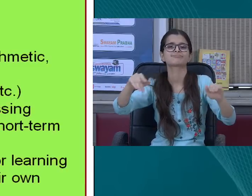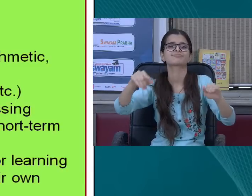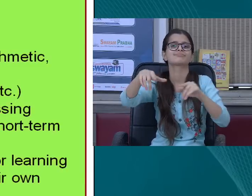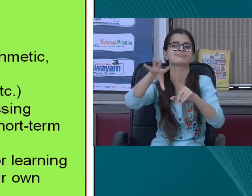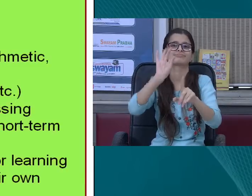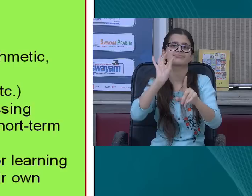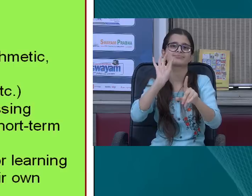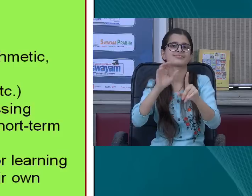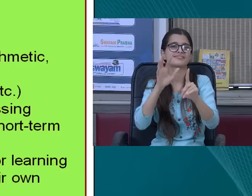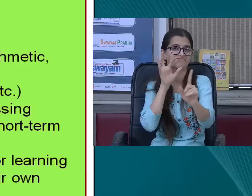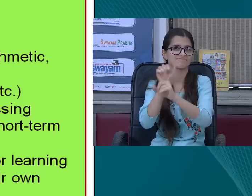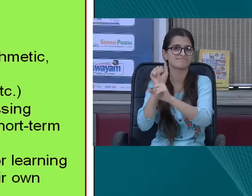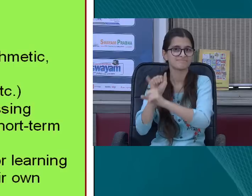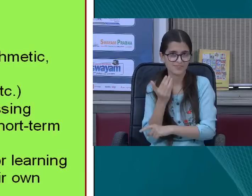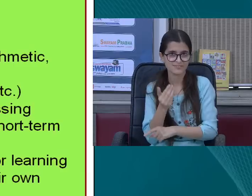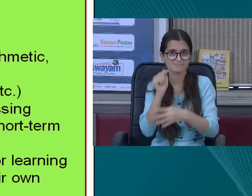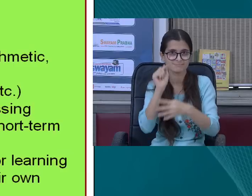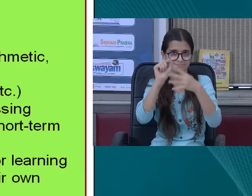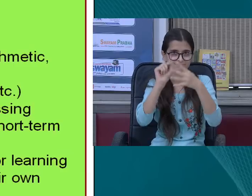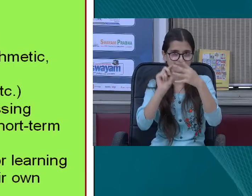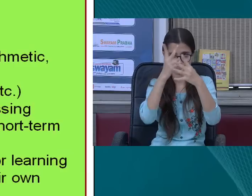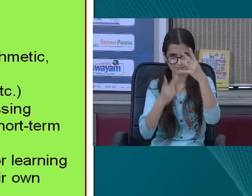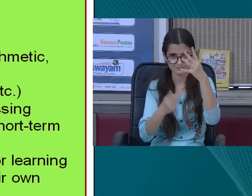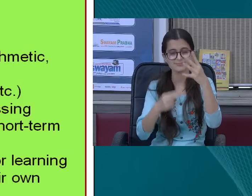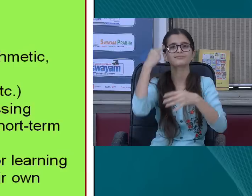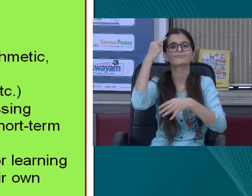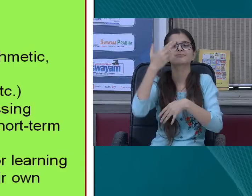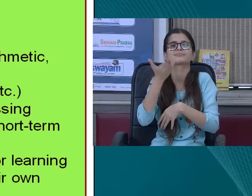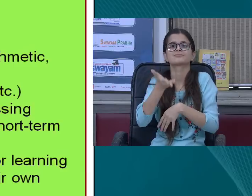the basis of these kind of symptoms. Okay.